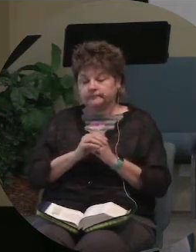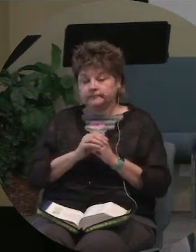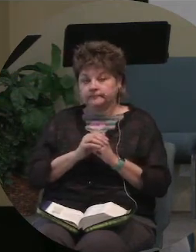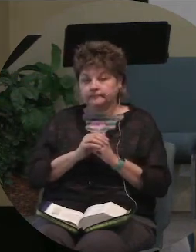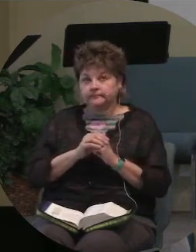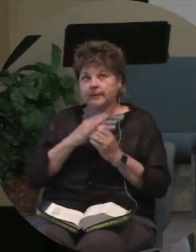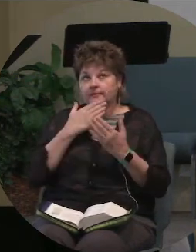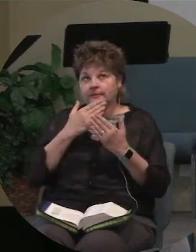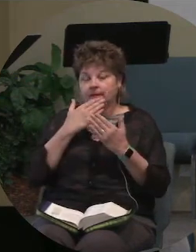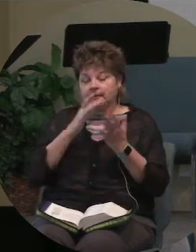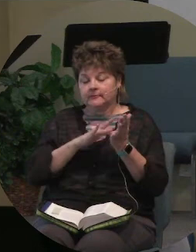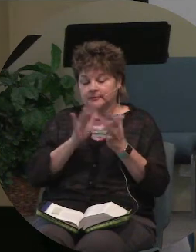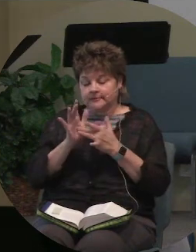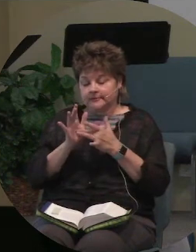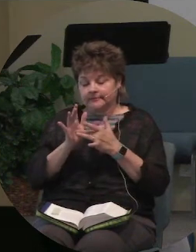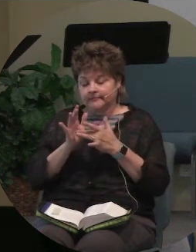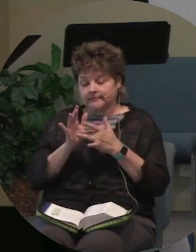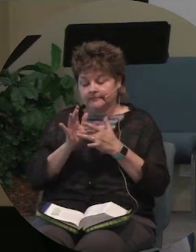Thank you, Jesus.